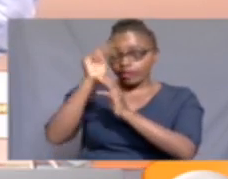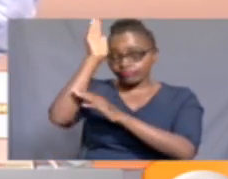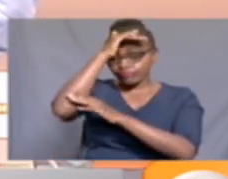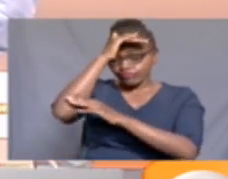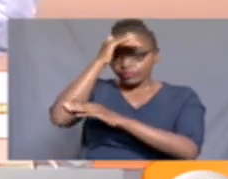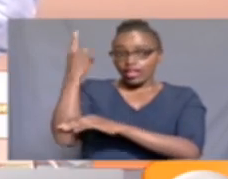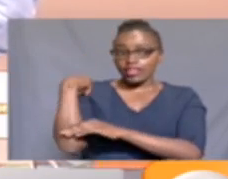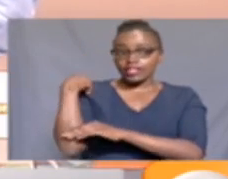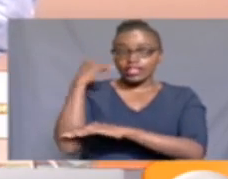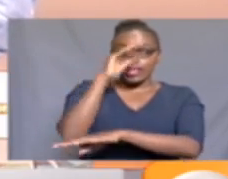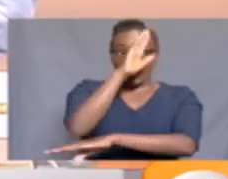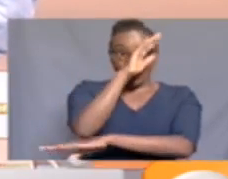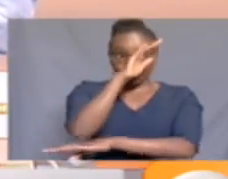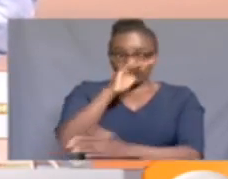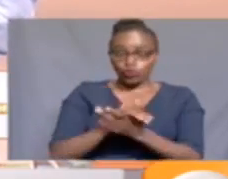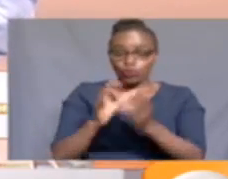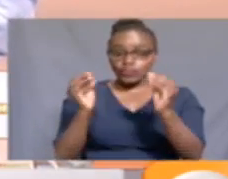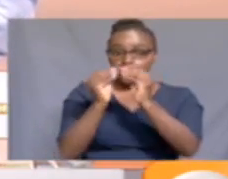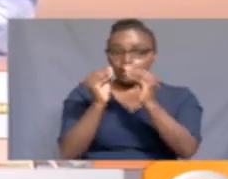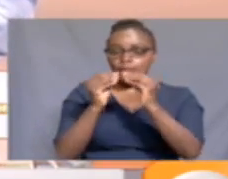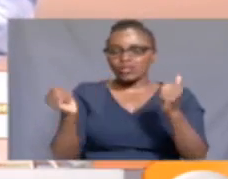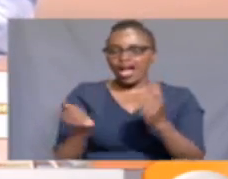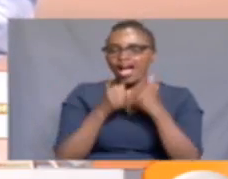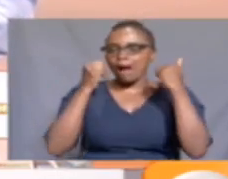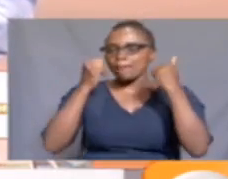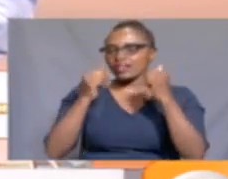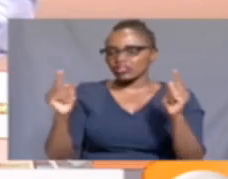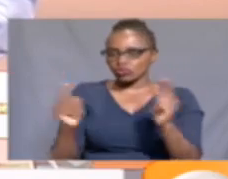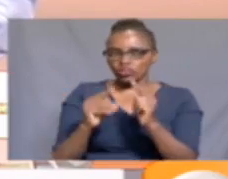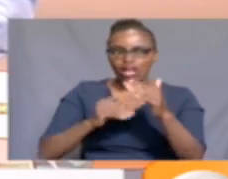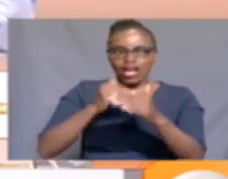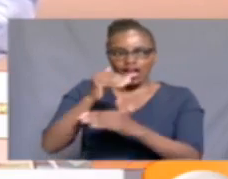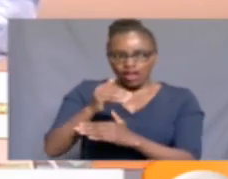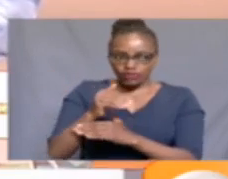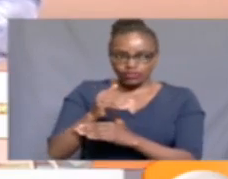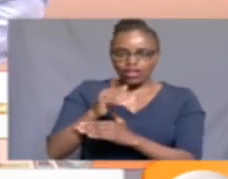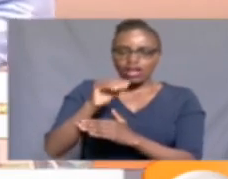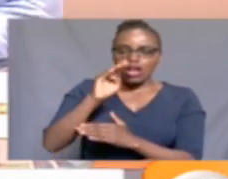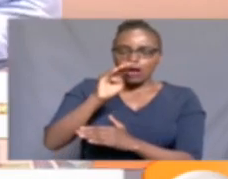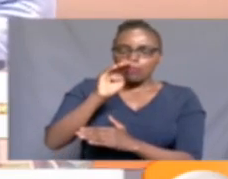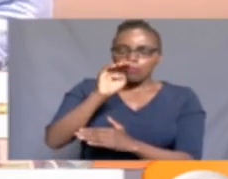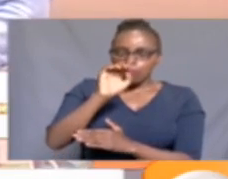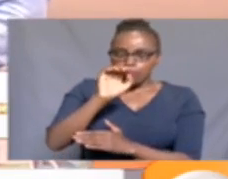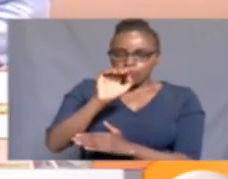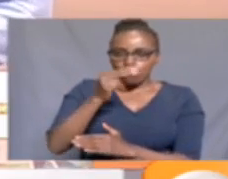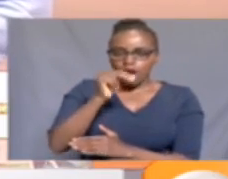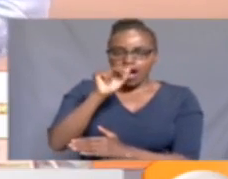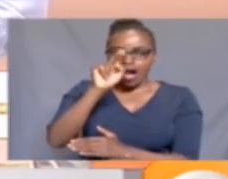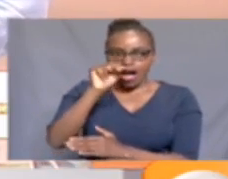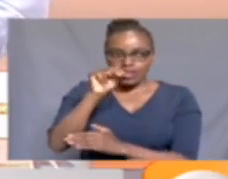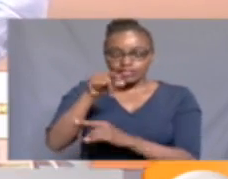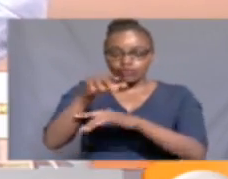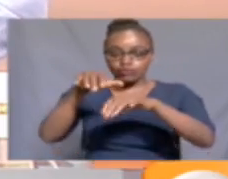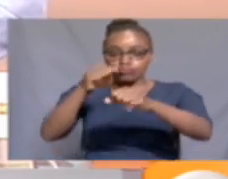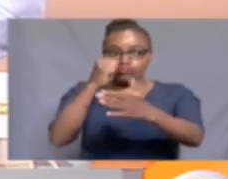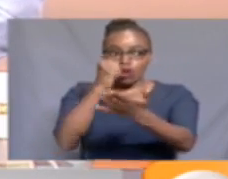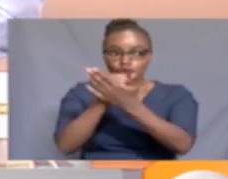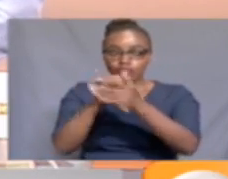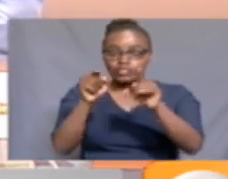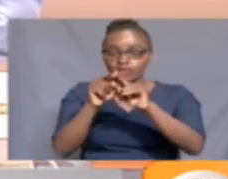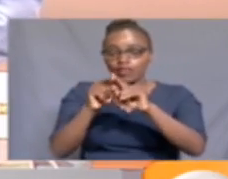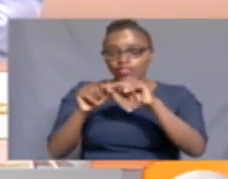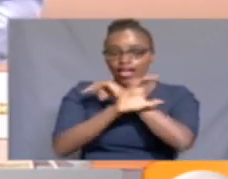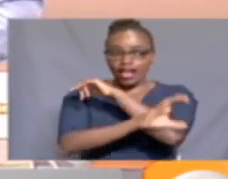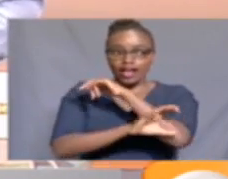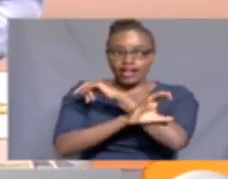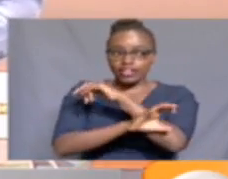yesterday afternoon. Well, the meeting was held shortly after Abdel Fattah Al-Burhan Abdelrahman took office as the country's